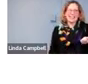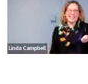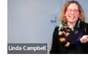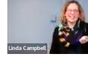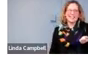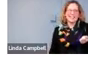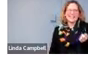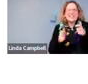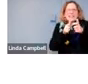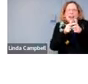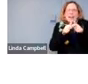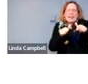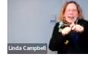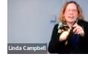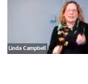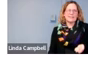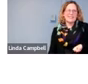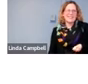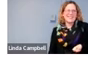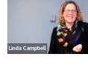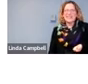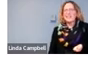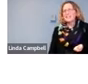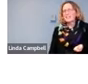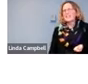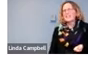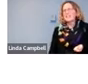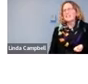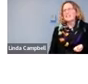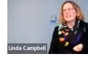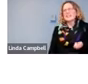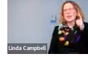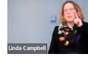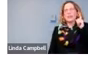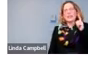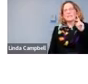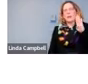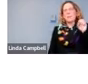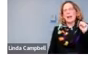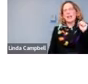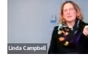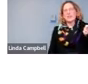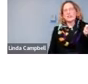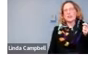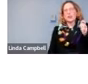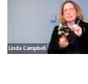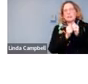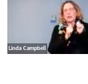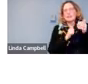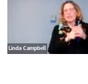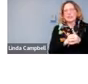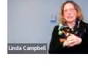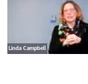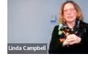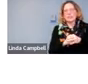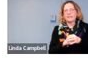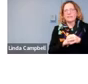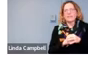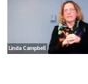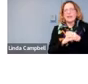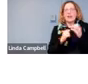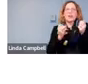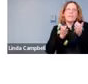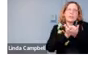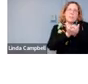any ships going through Wenzel's Lake. It's a very tiny lake in the Lahaye system. And so we think it's from bass fishing